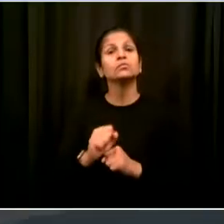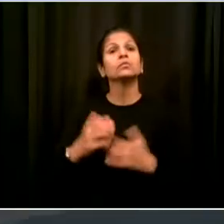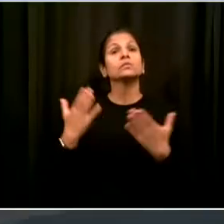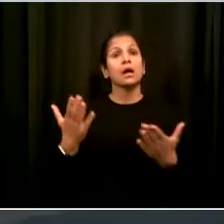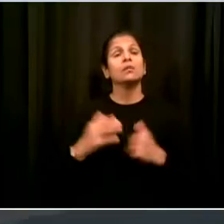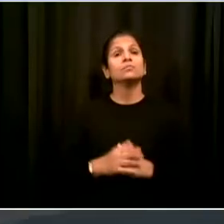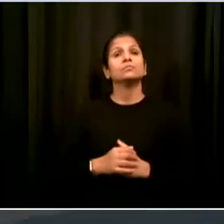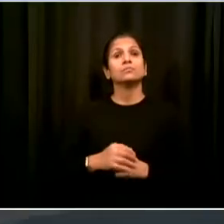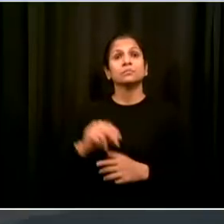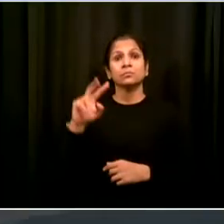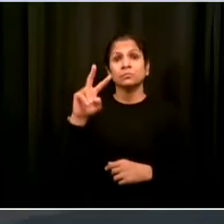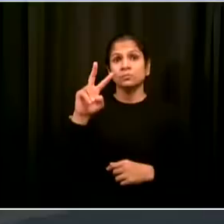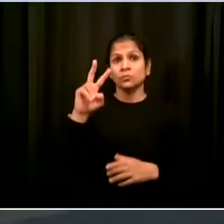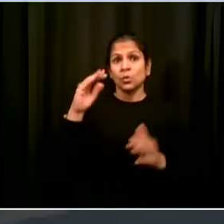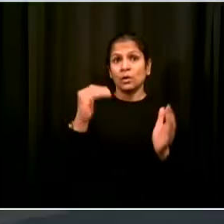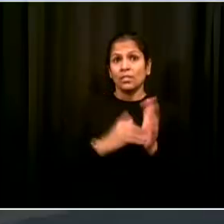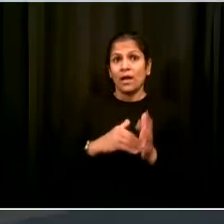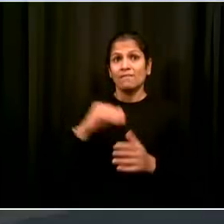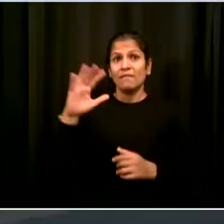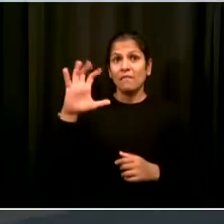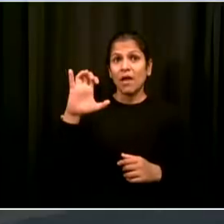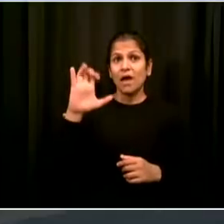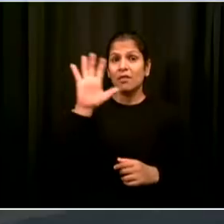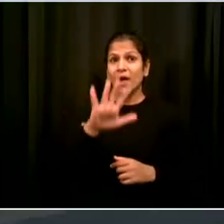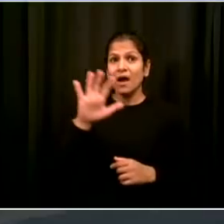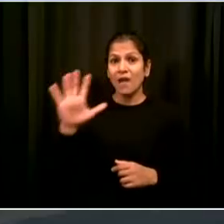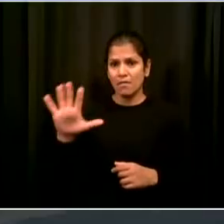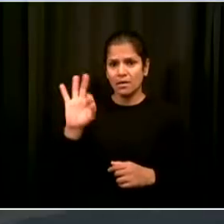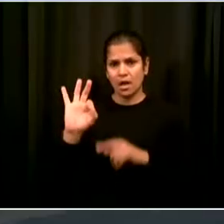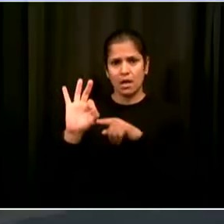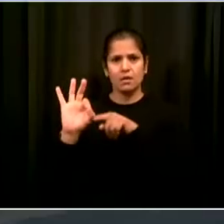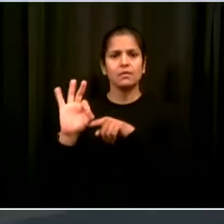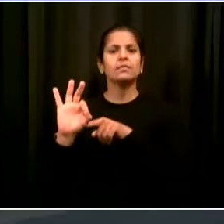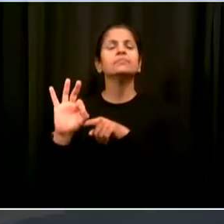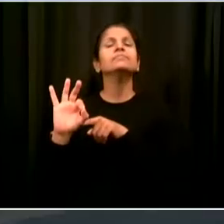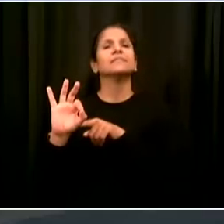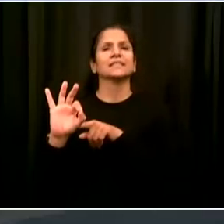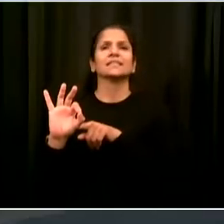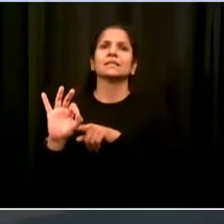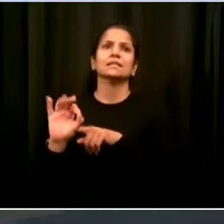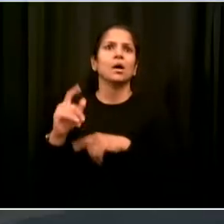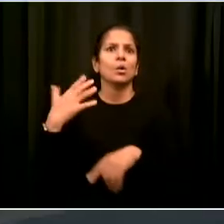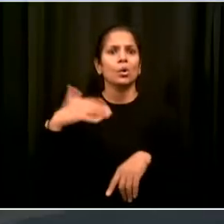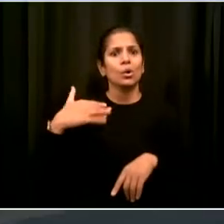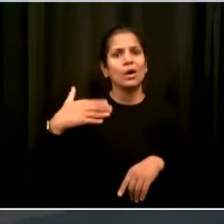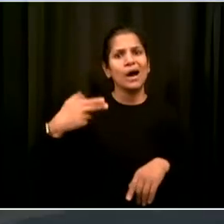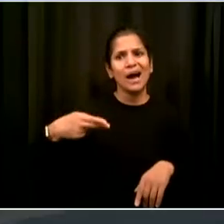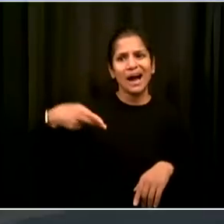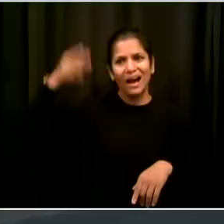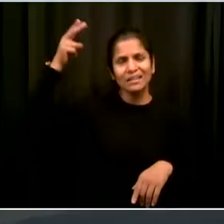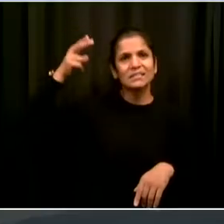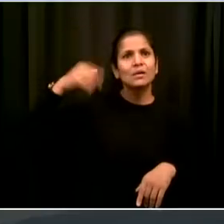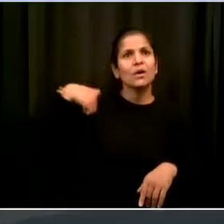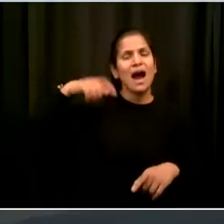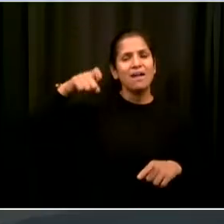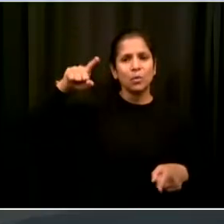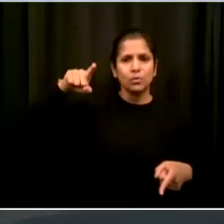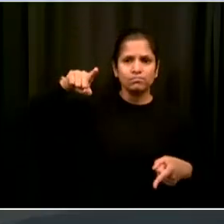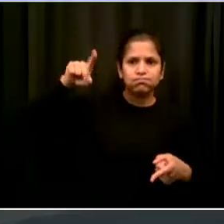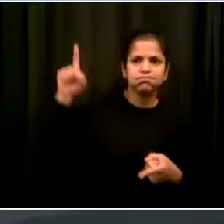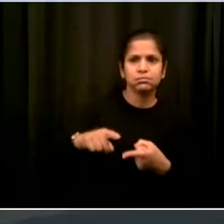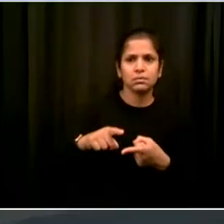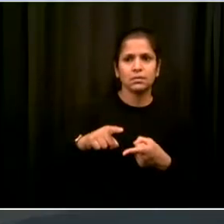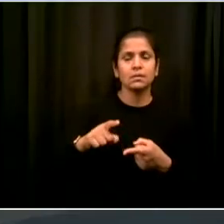2,559. A number that's way too high and that we have a lot of work to do to bring back down. And finally, percentage of New York City residents testing